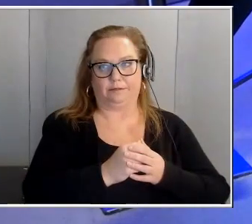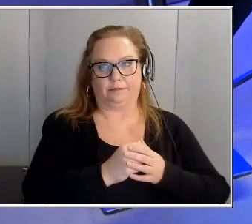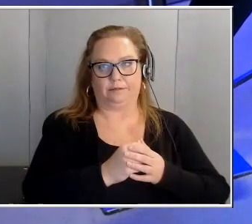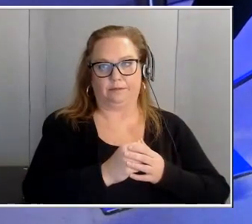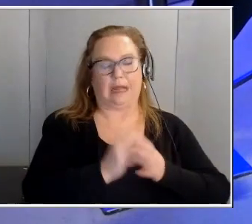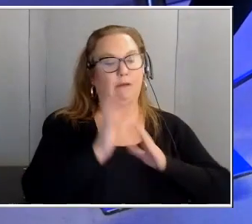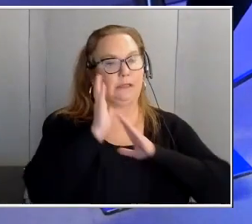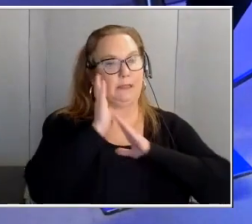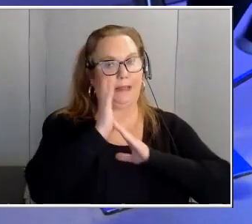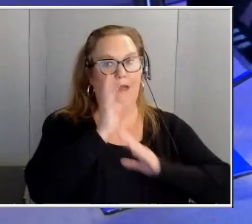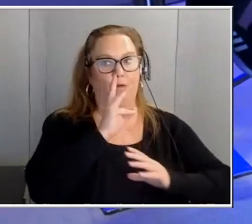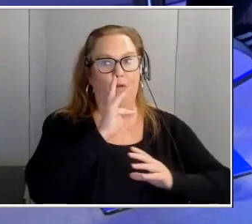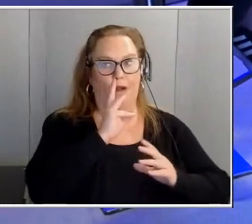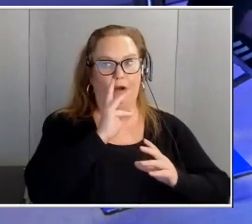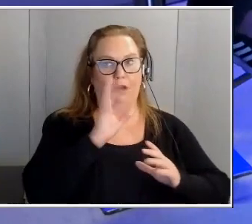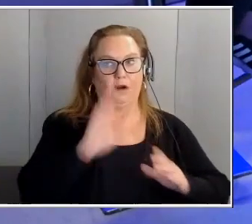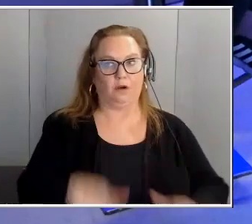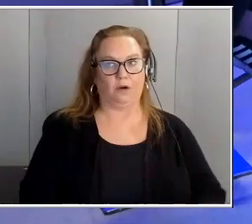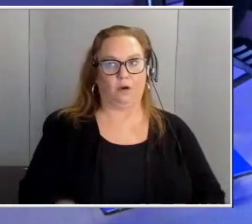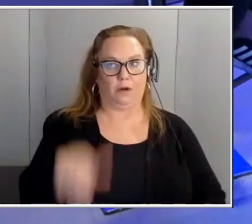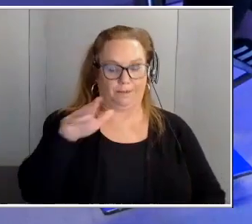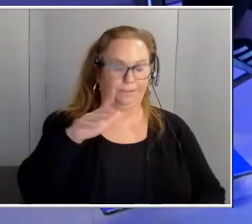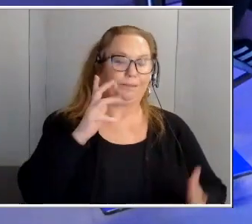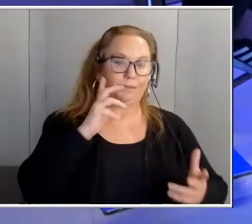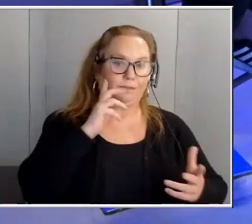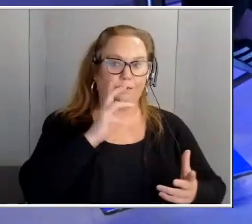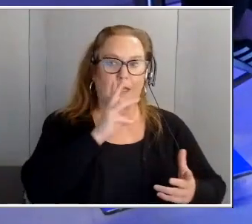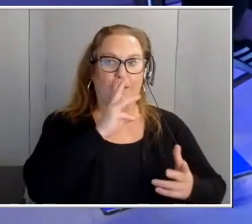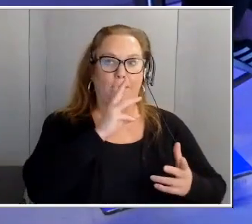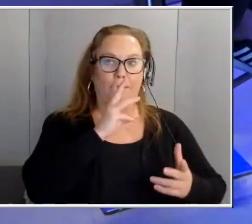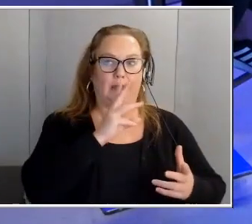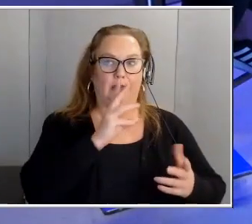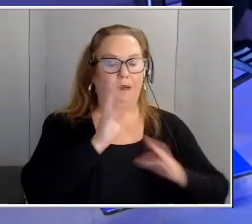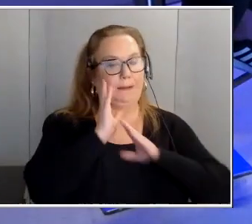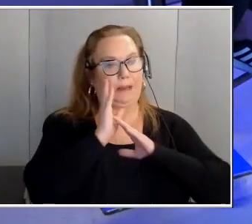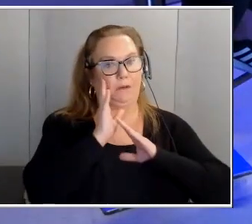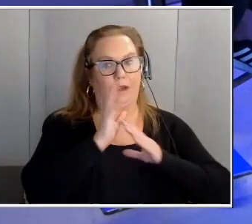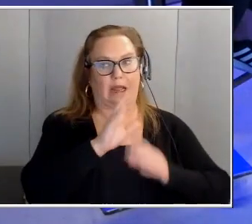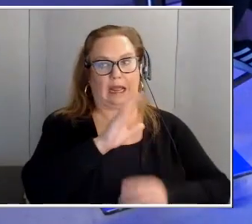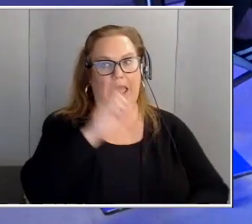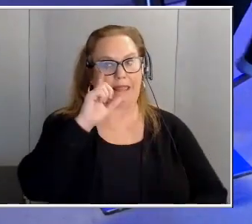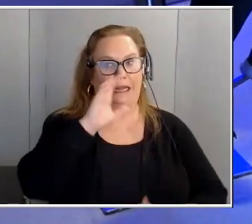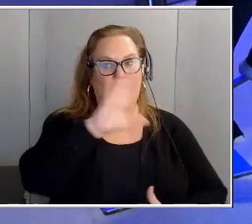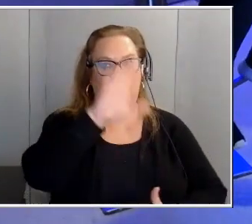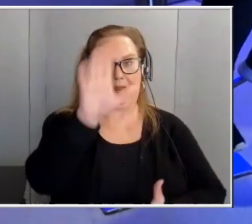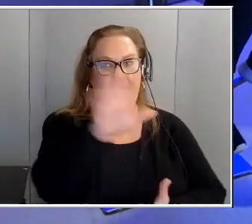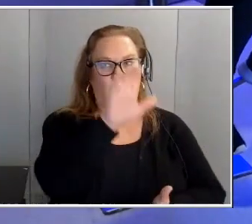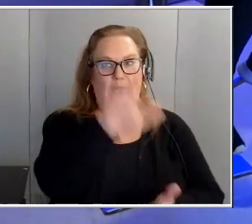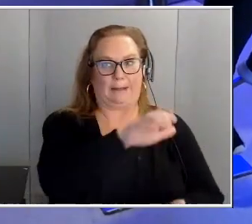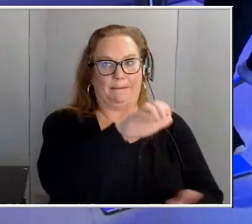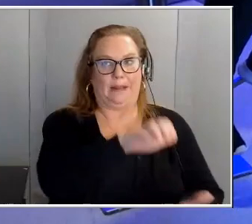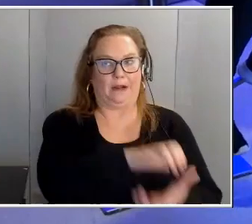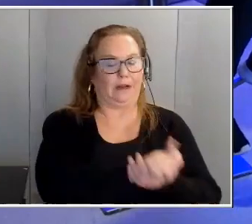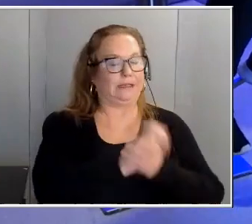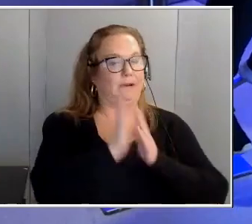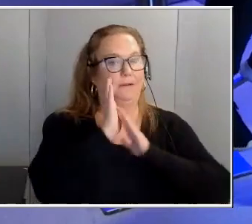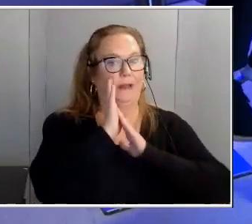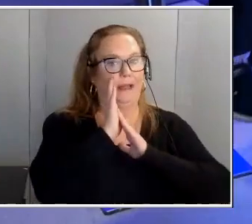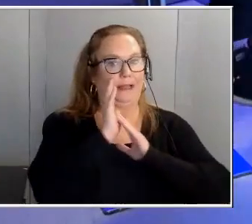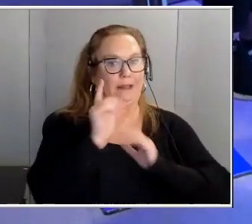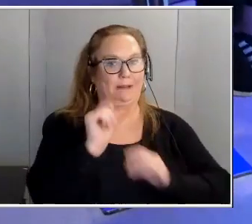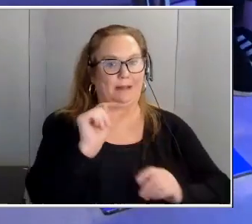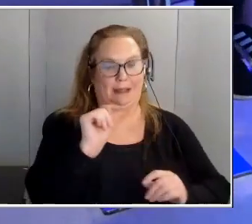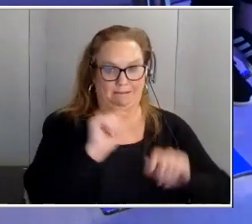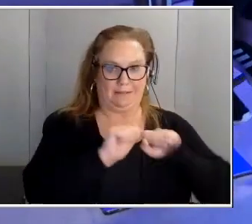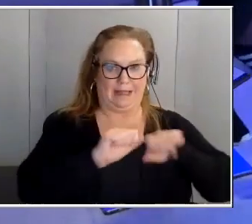bedwetter. I was a long-term bedwetter. I thought I was ever going to get married. That's how long I was a bedwetter.